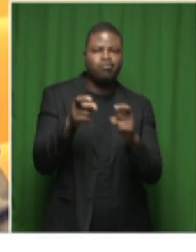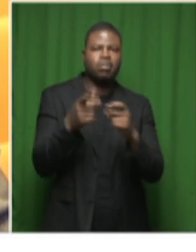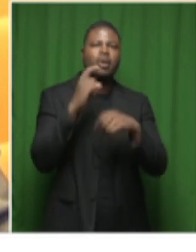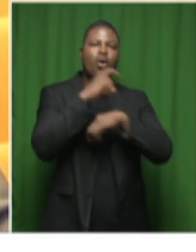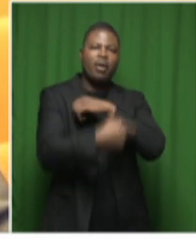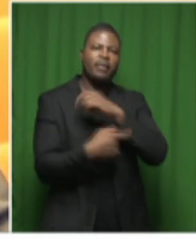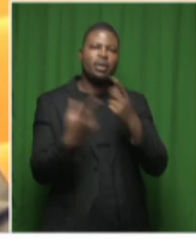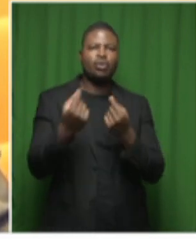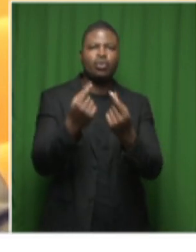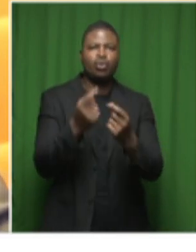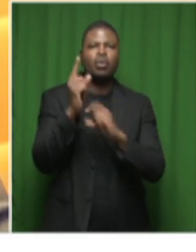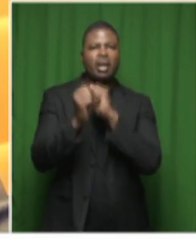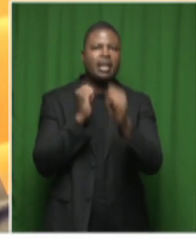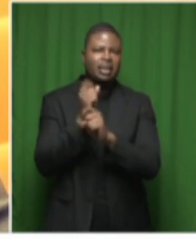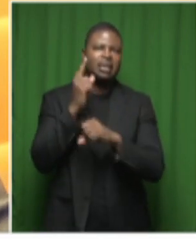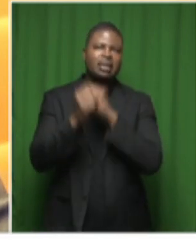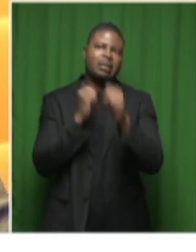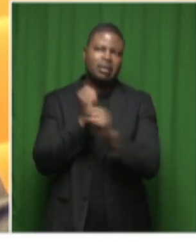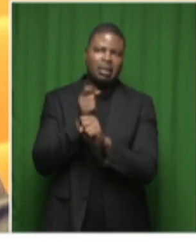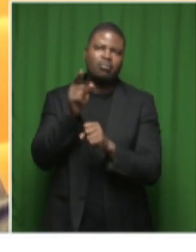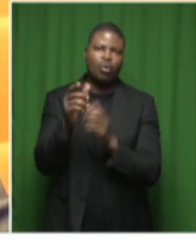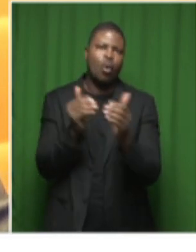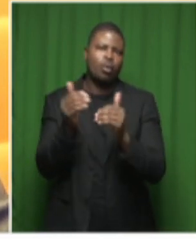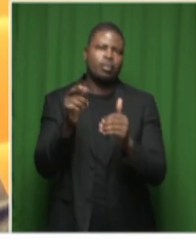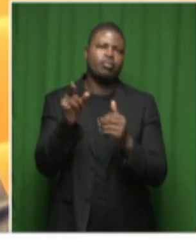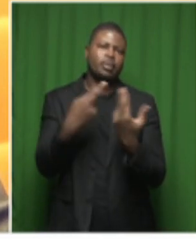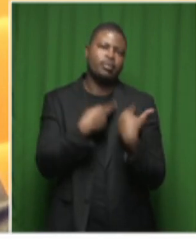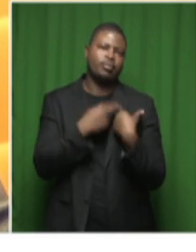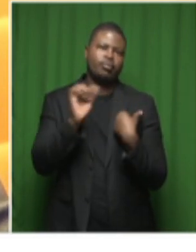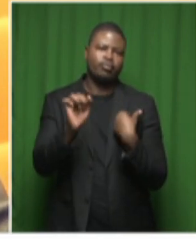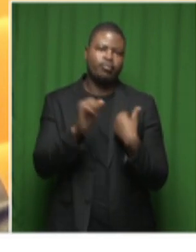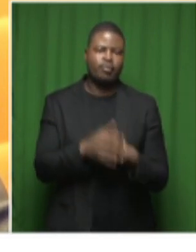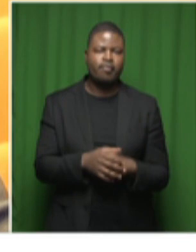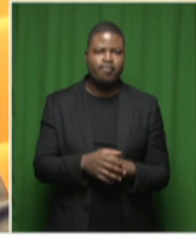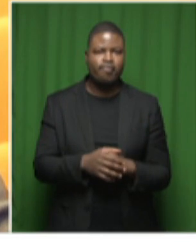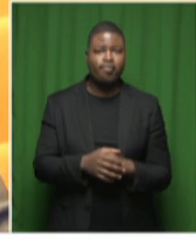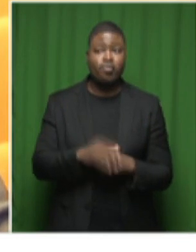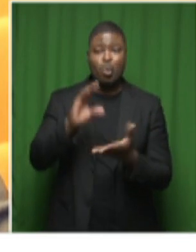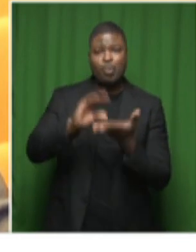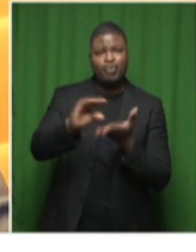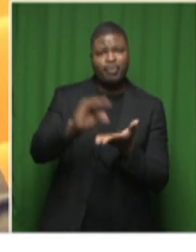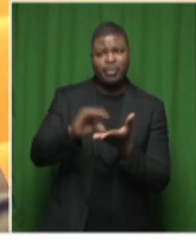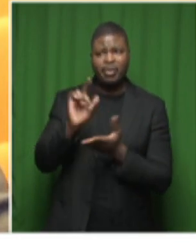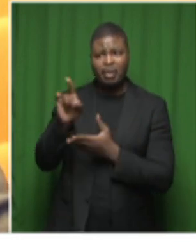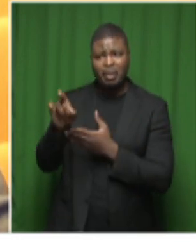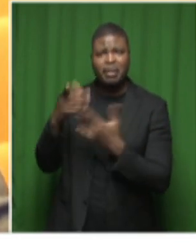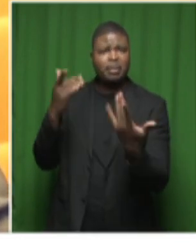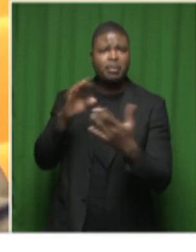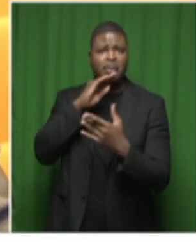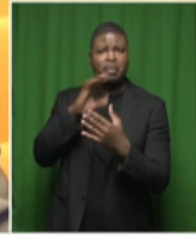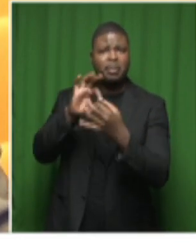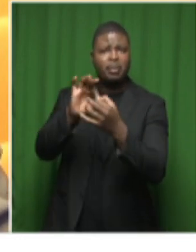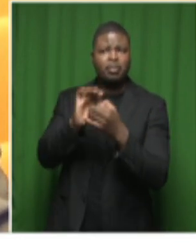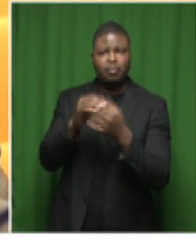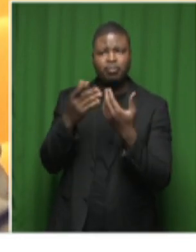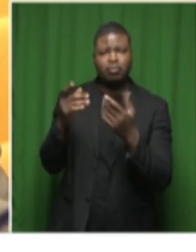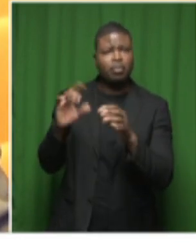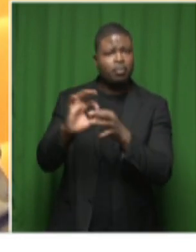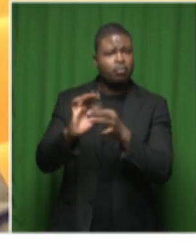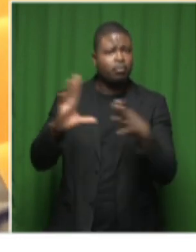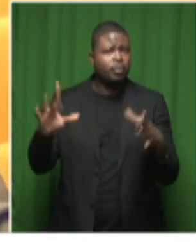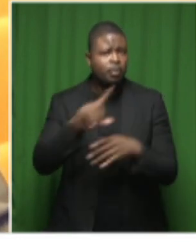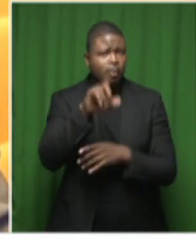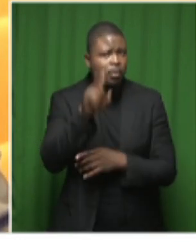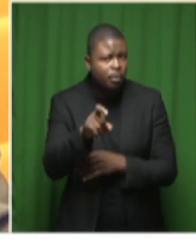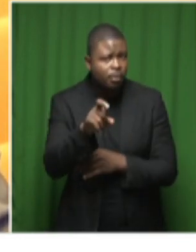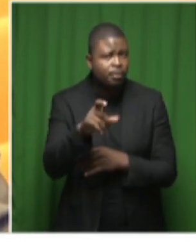meeting every year. Have you withdrawn relations with the sponsor going forward? At the moment, we have not,